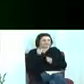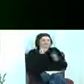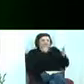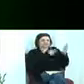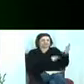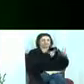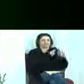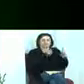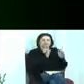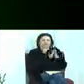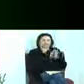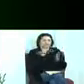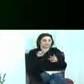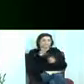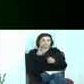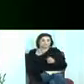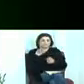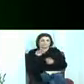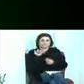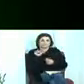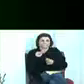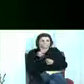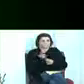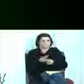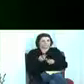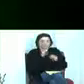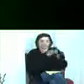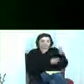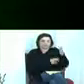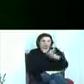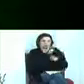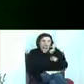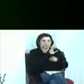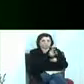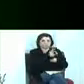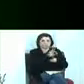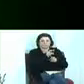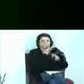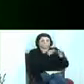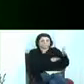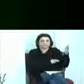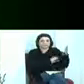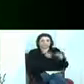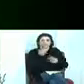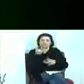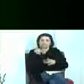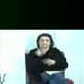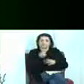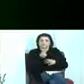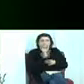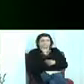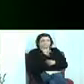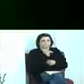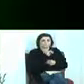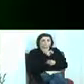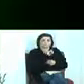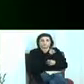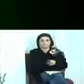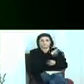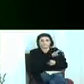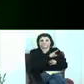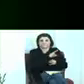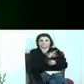Reading is from the book of Jeremiah, chapter 29, verse 11, from the New International Version. It's also